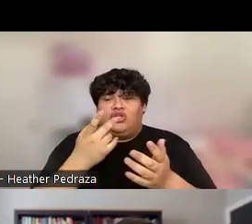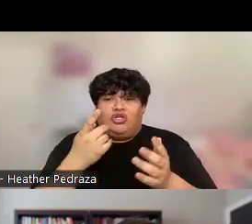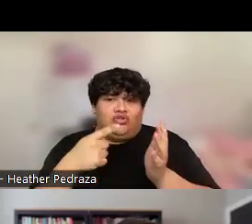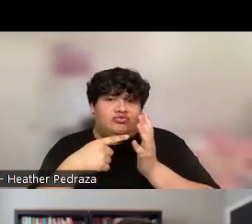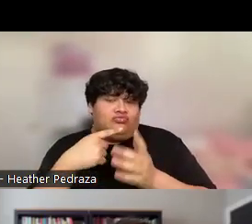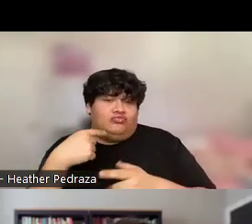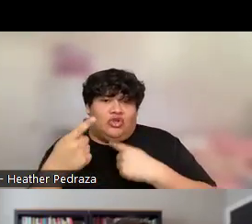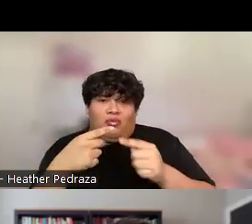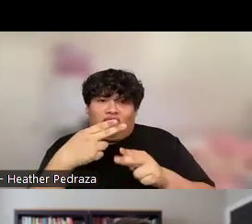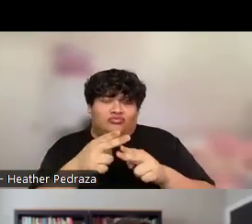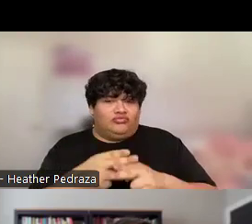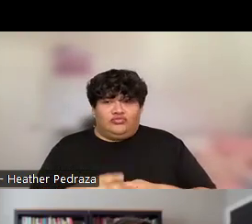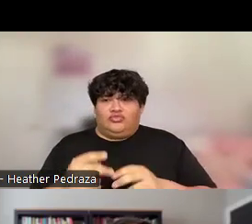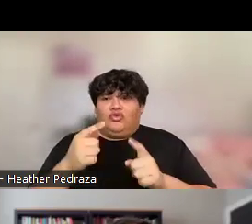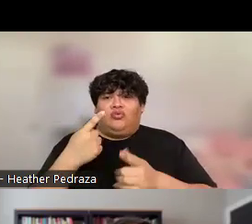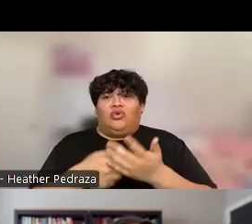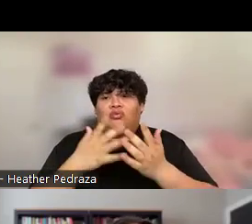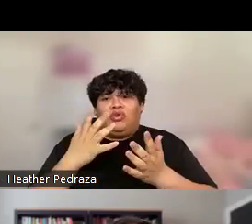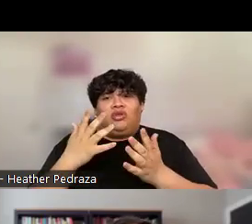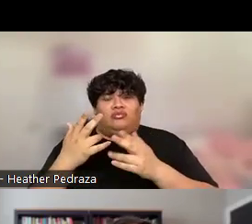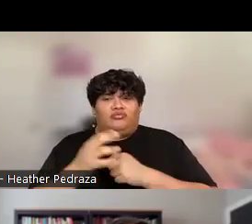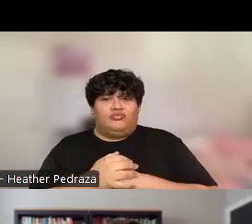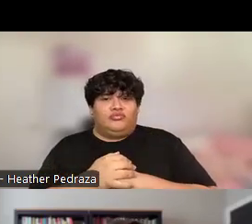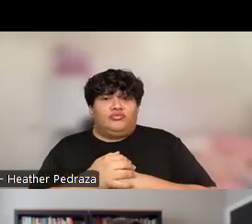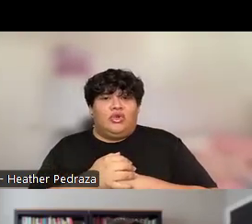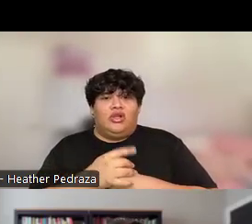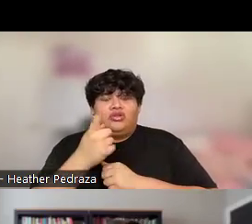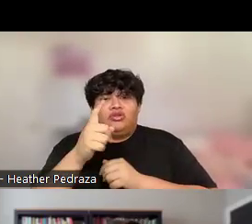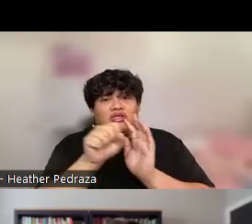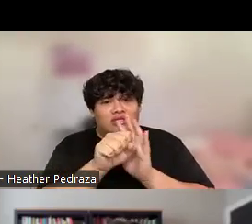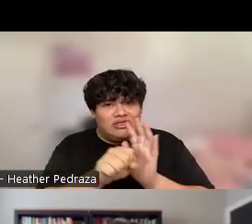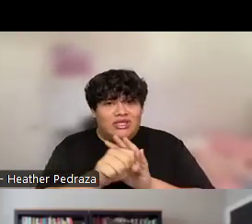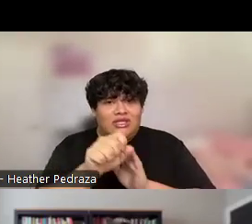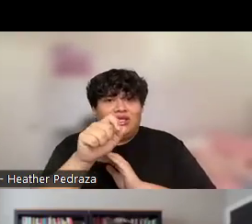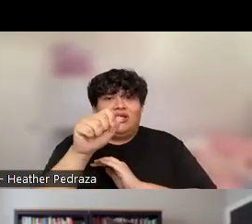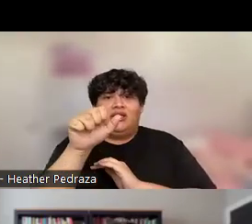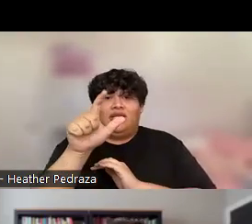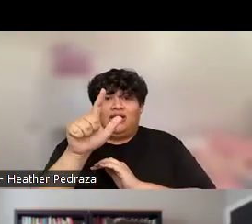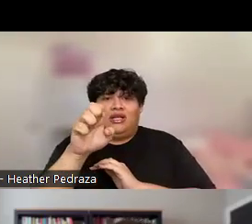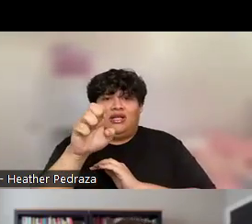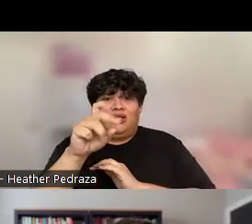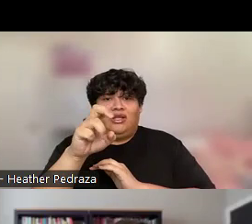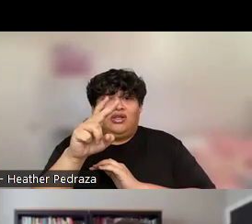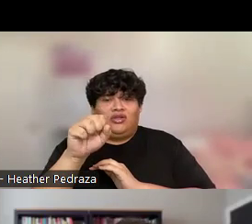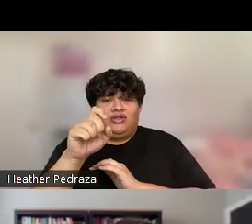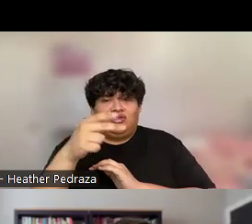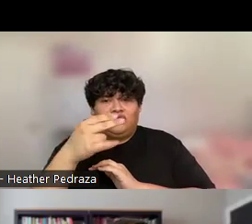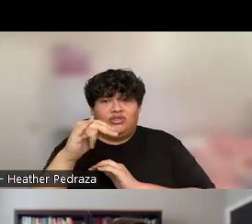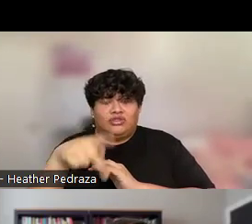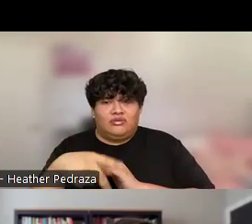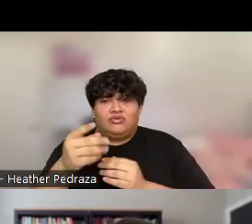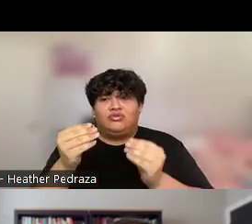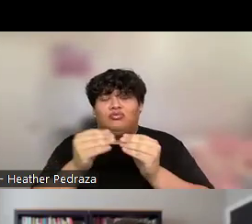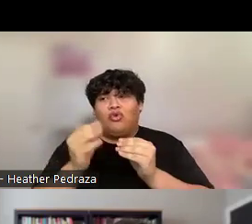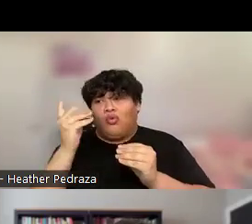how we're starting to define them. So first, state leadership. This includes how aware, committed,